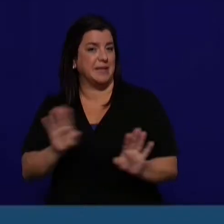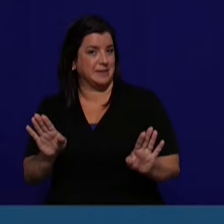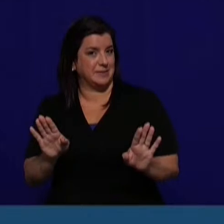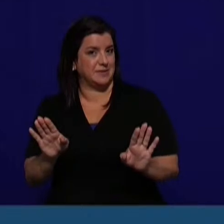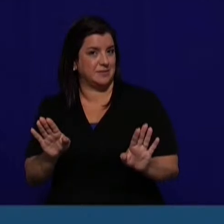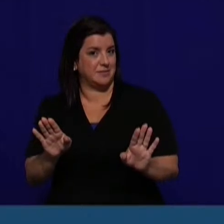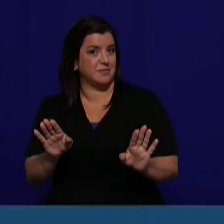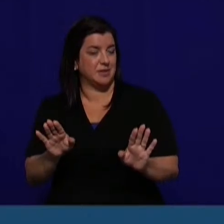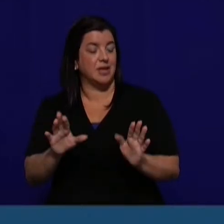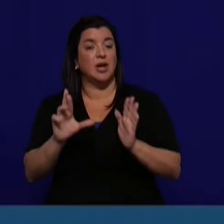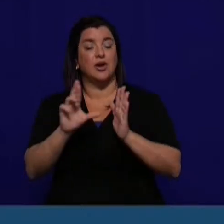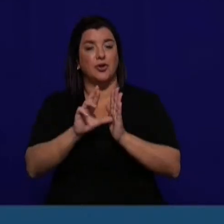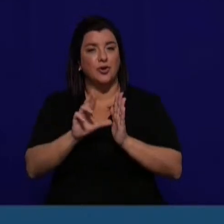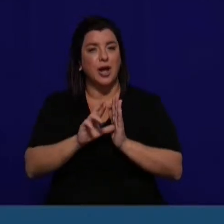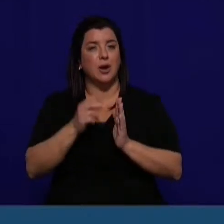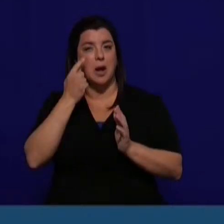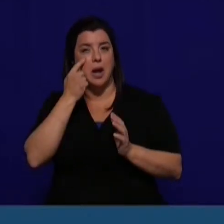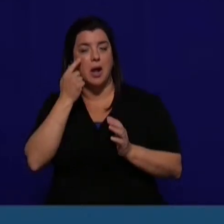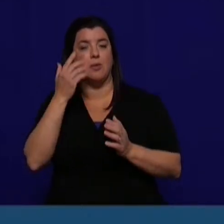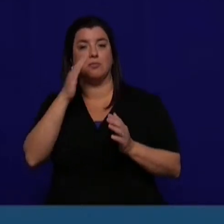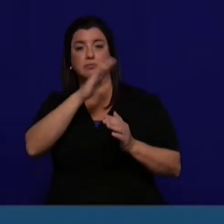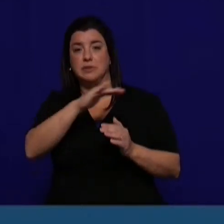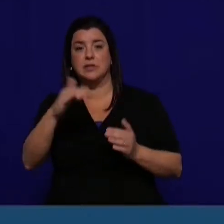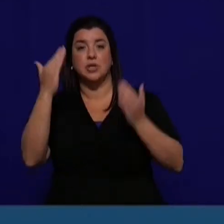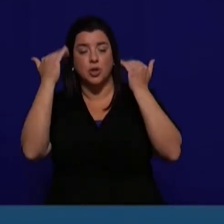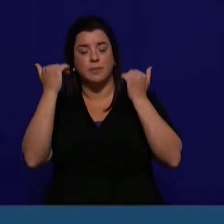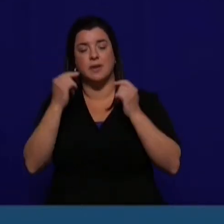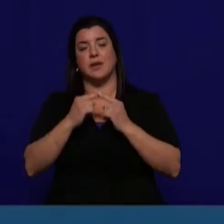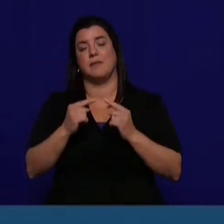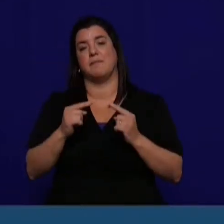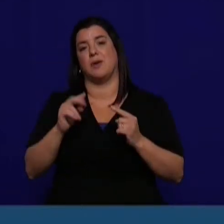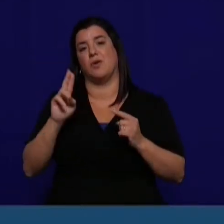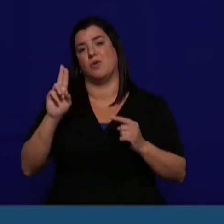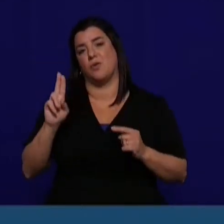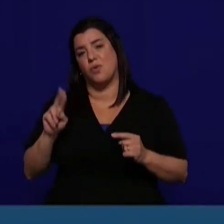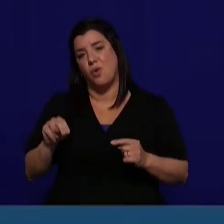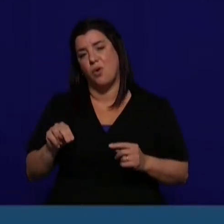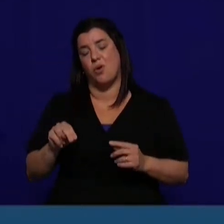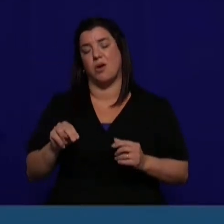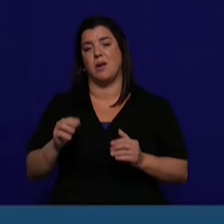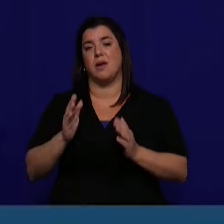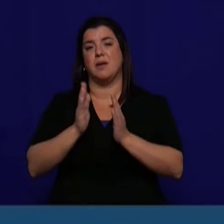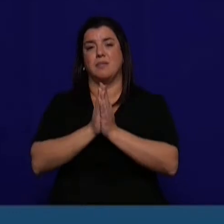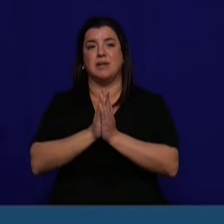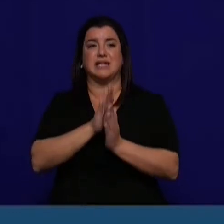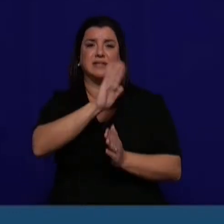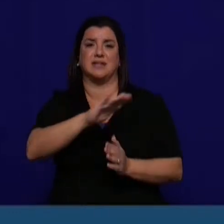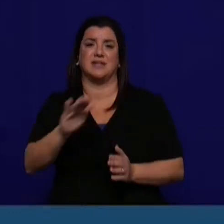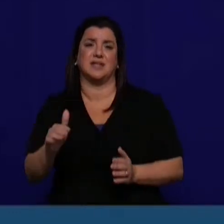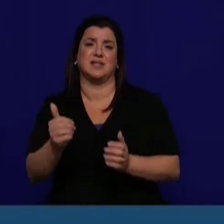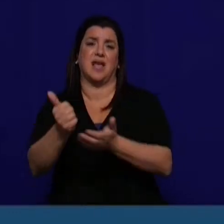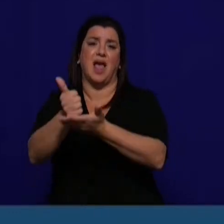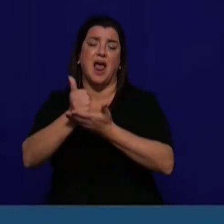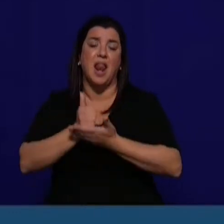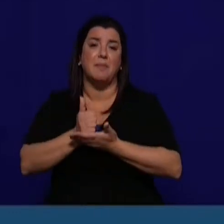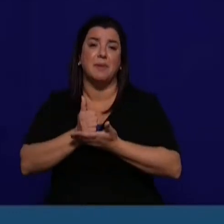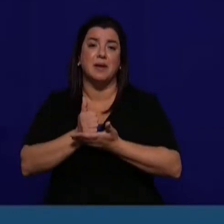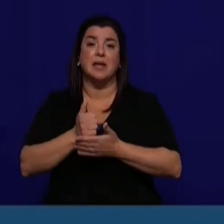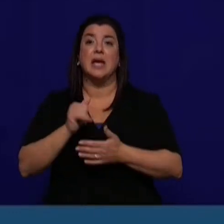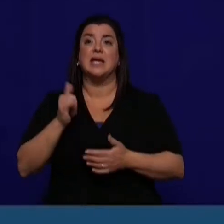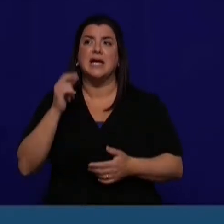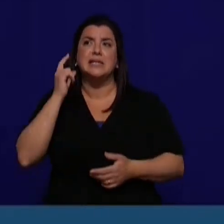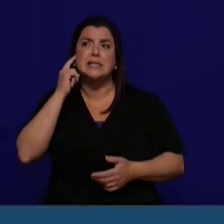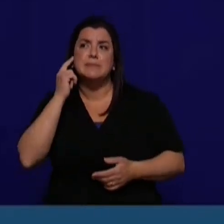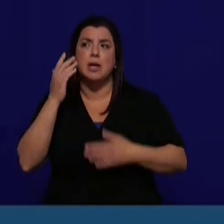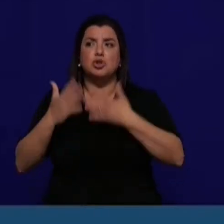għandna fil-postu l-liġijiet, però wkoll nappellaw lill-pubbliku biex huma jkun jistgħu jgħinuna wkoll li huma jistgħu jdaħlu rapporti wkoll min-naħa tagħhom